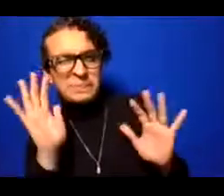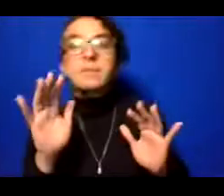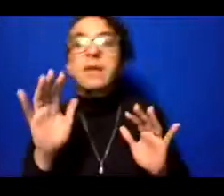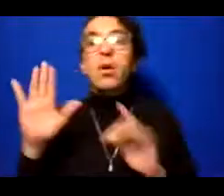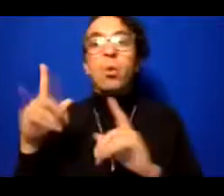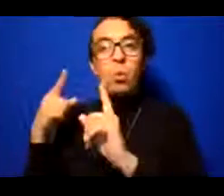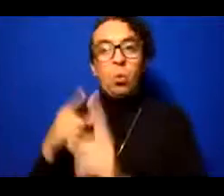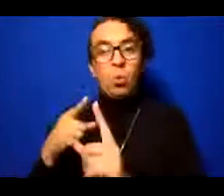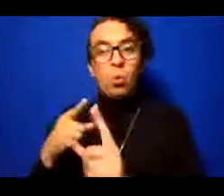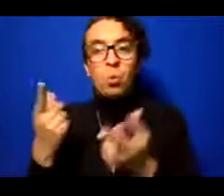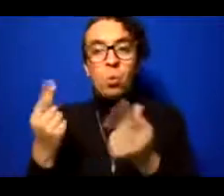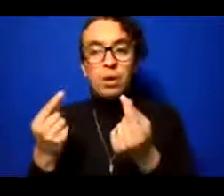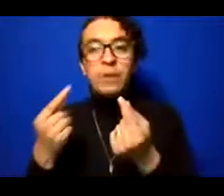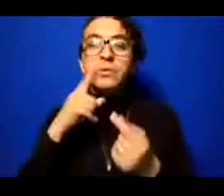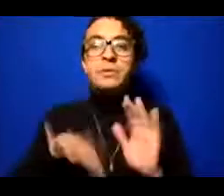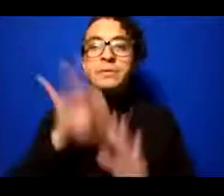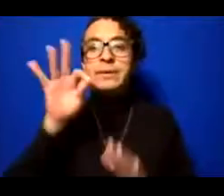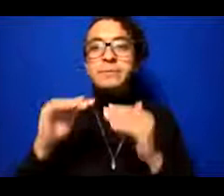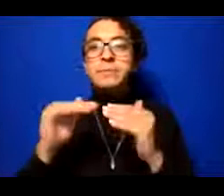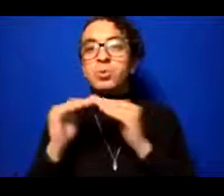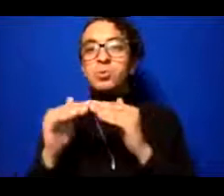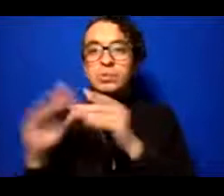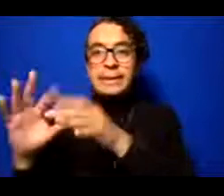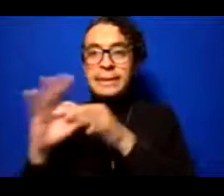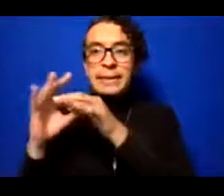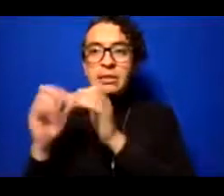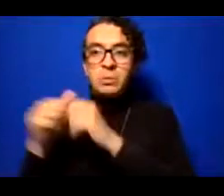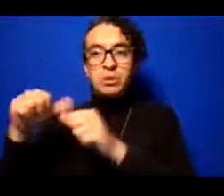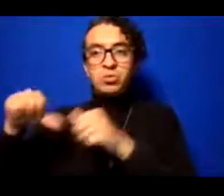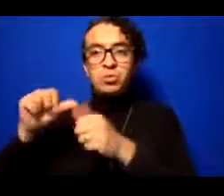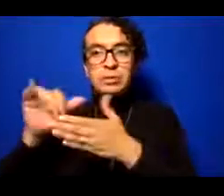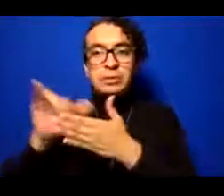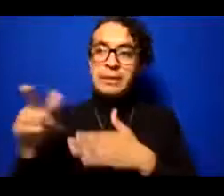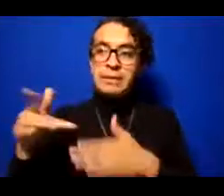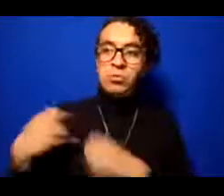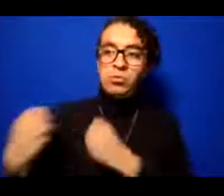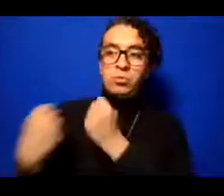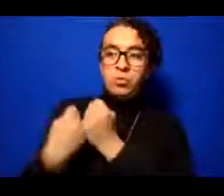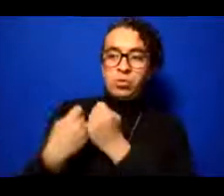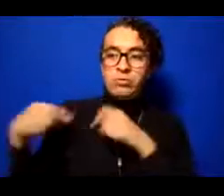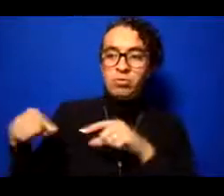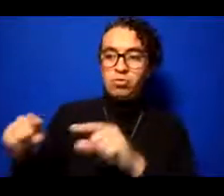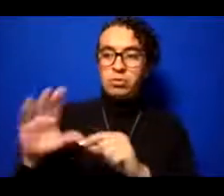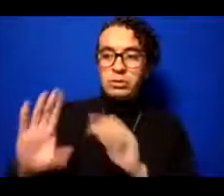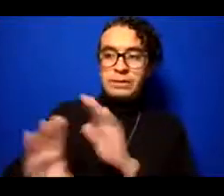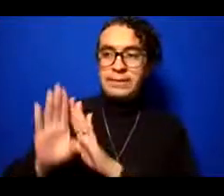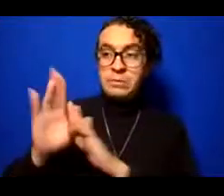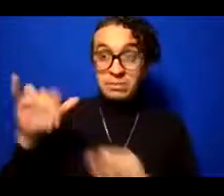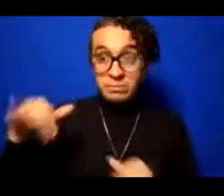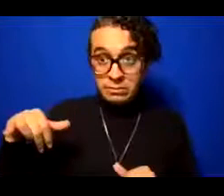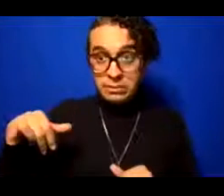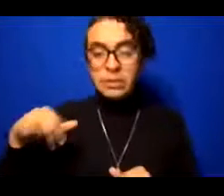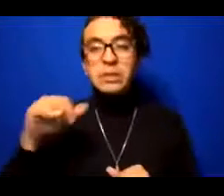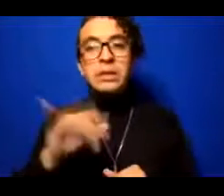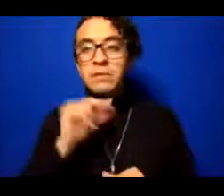be finding peers and connecting with them in a way that they are supported through their development. And when we